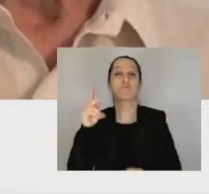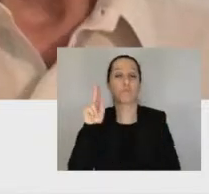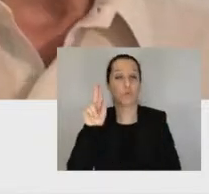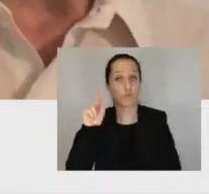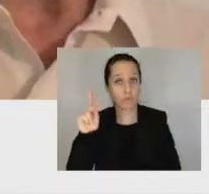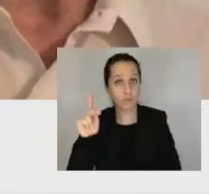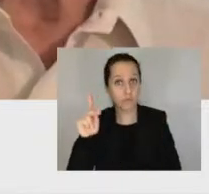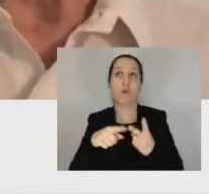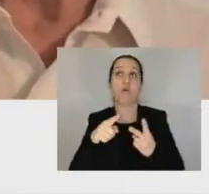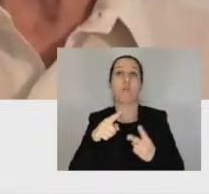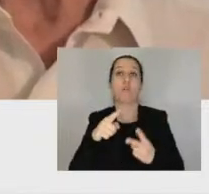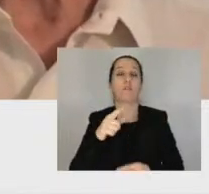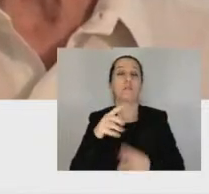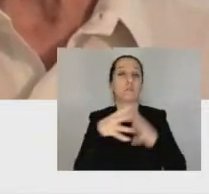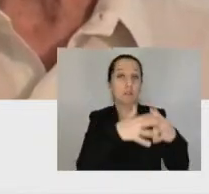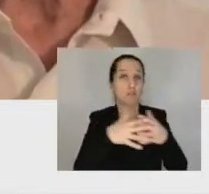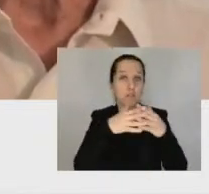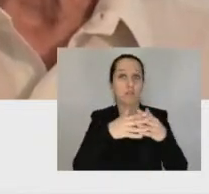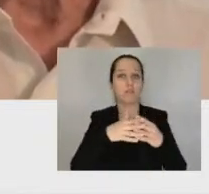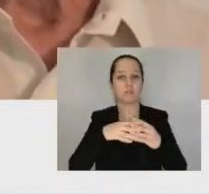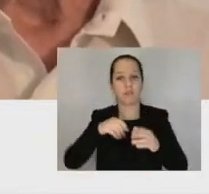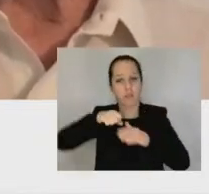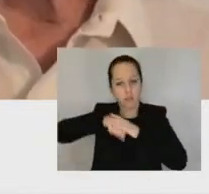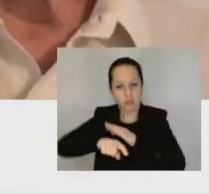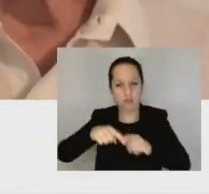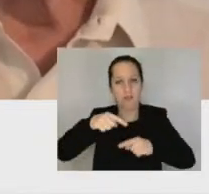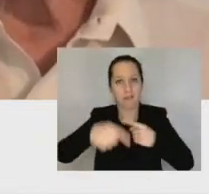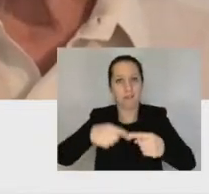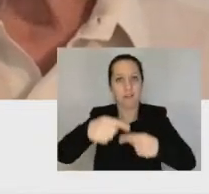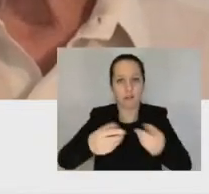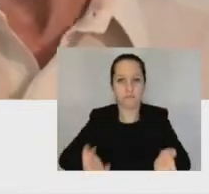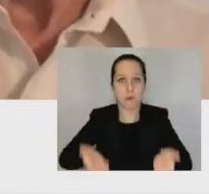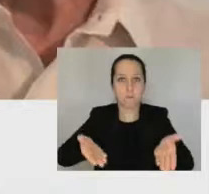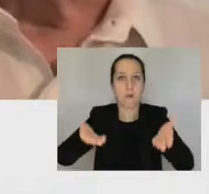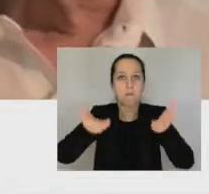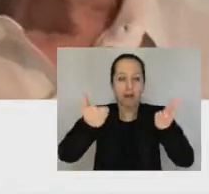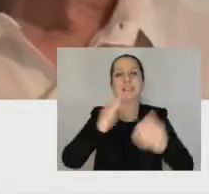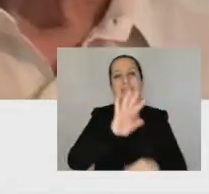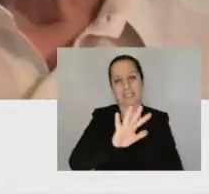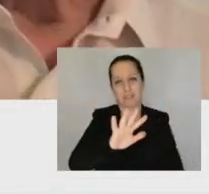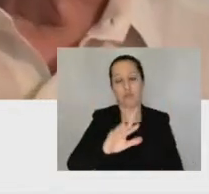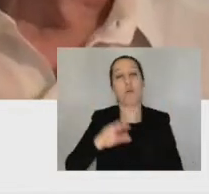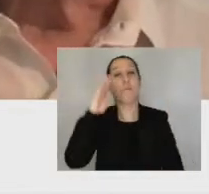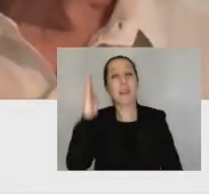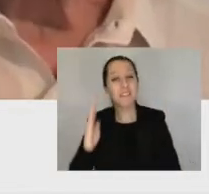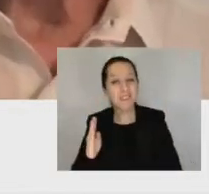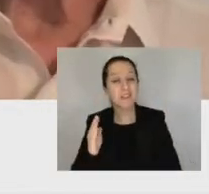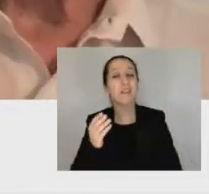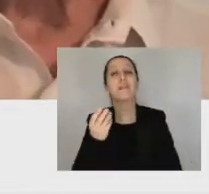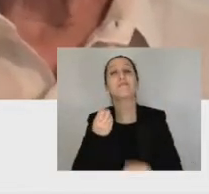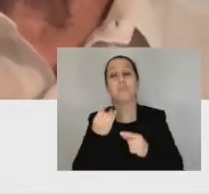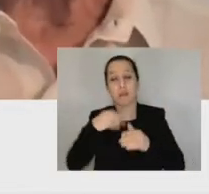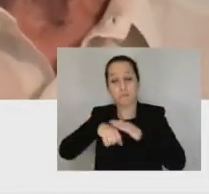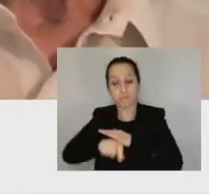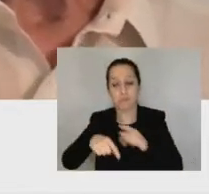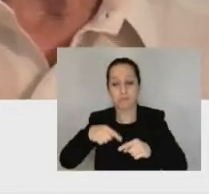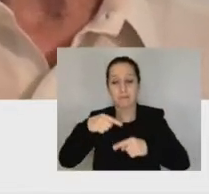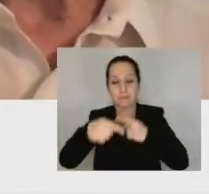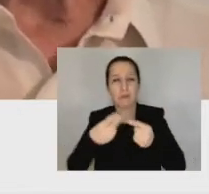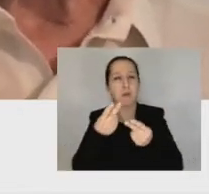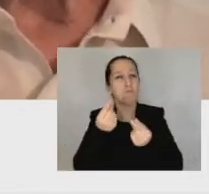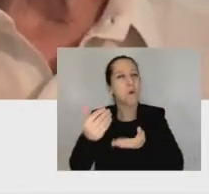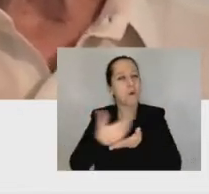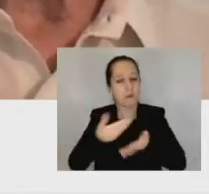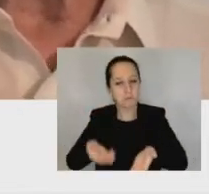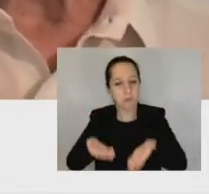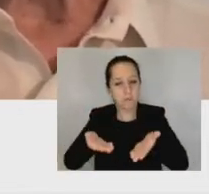Brazil, 9 generations. Why this difference? Because there's a close relation